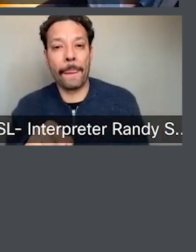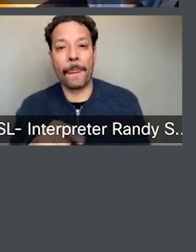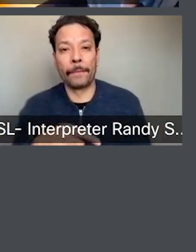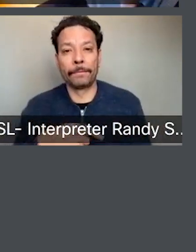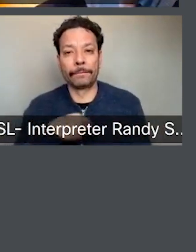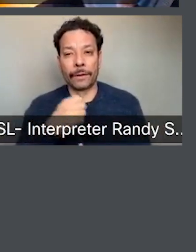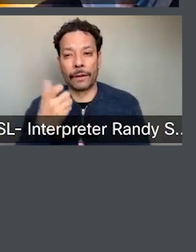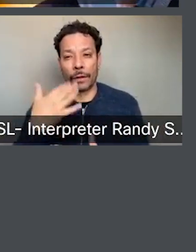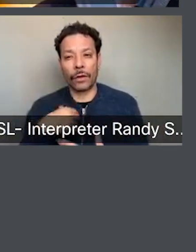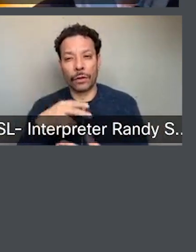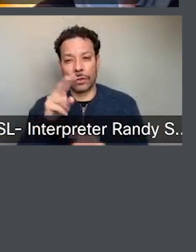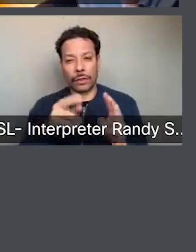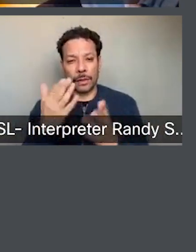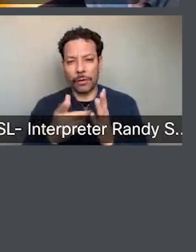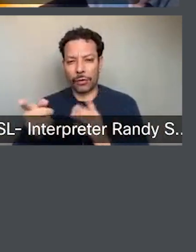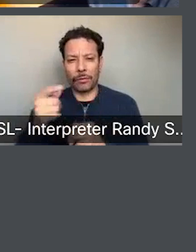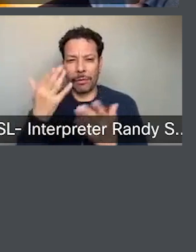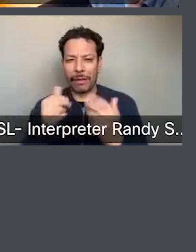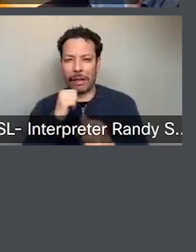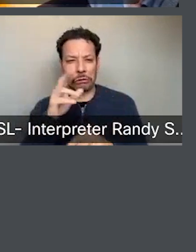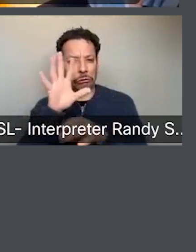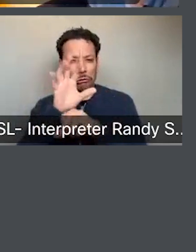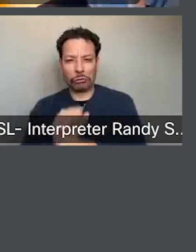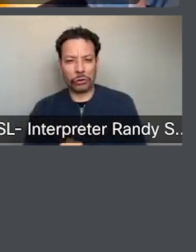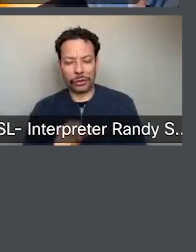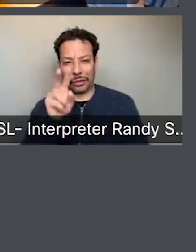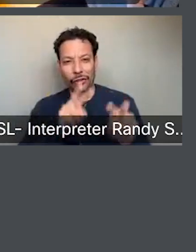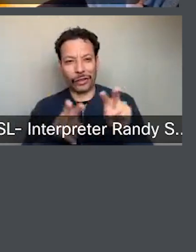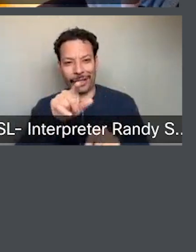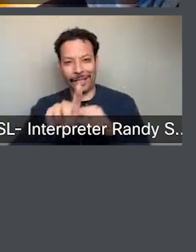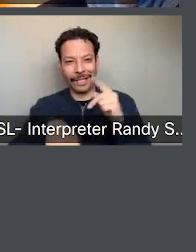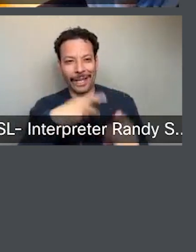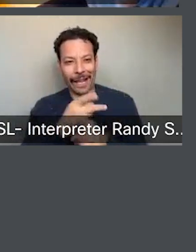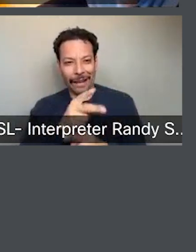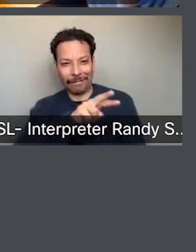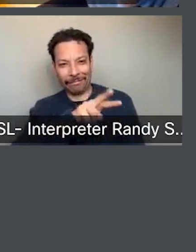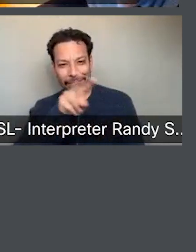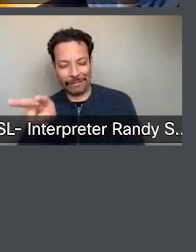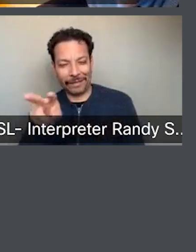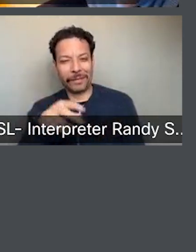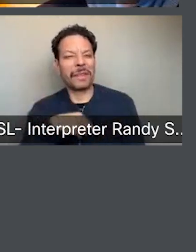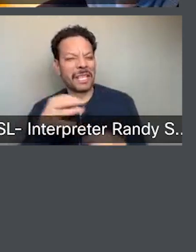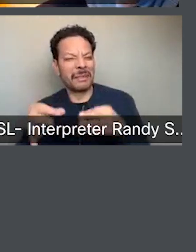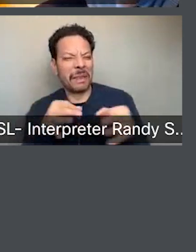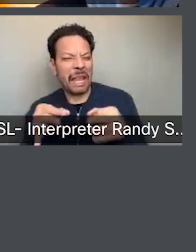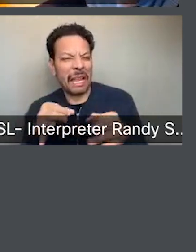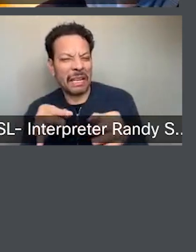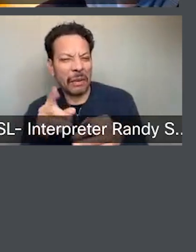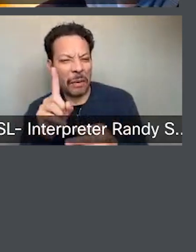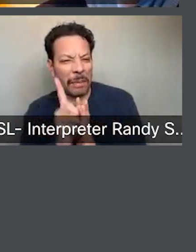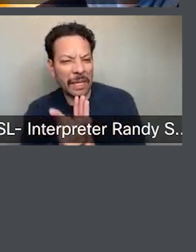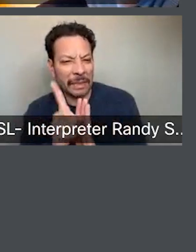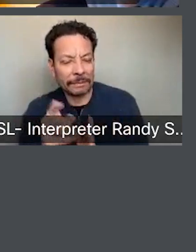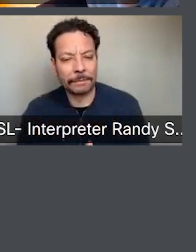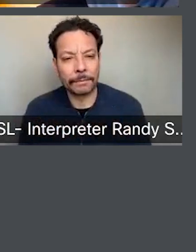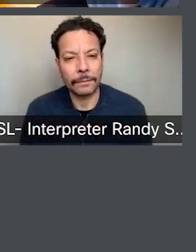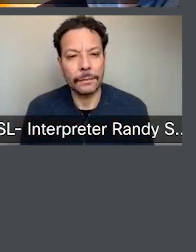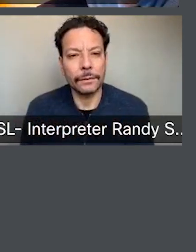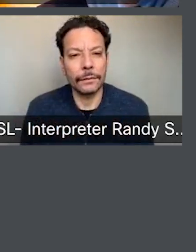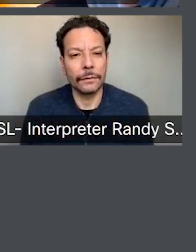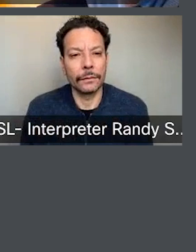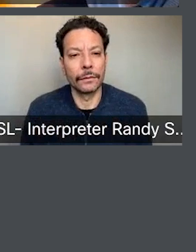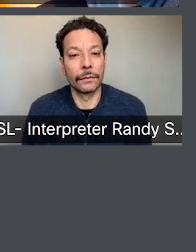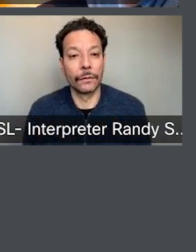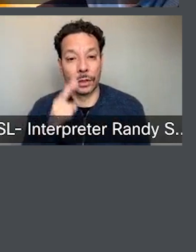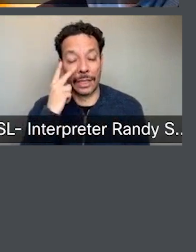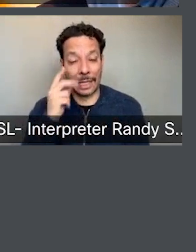some of you probably aren't used to looking at this kind of figure, so let me just explain it for a minute. So if we look at the